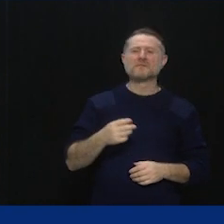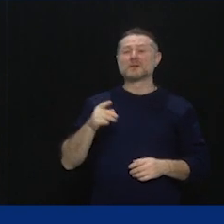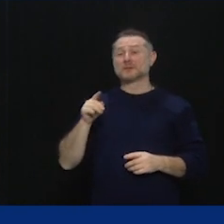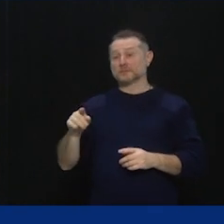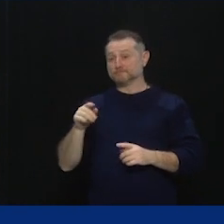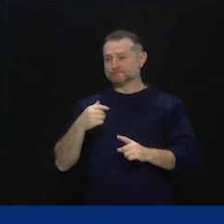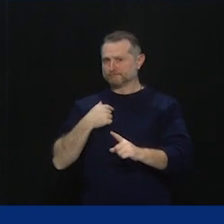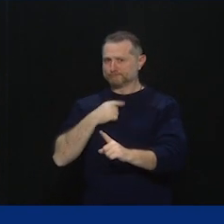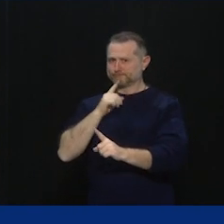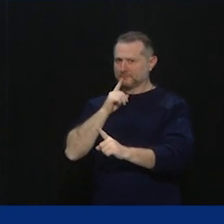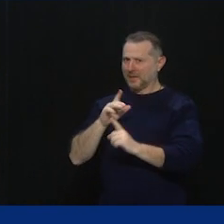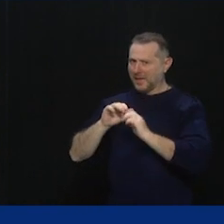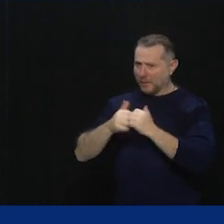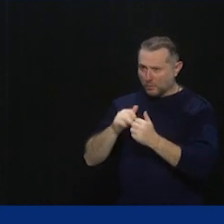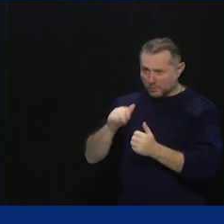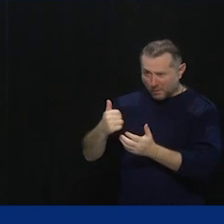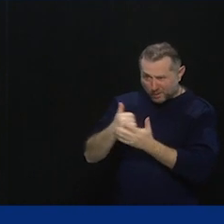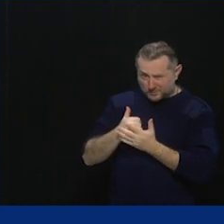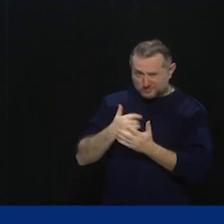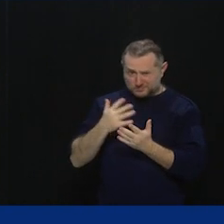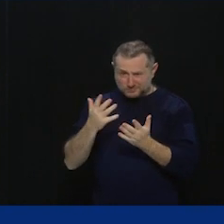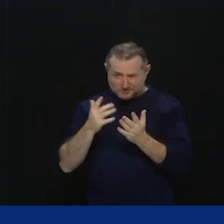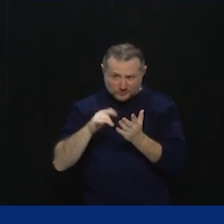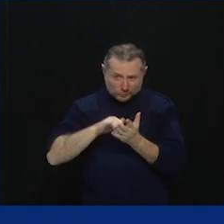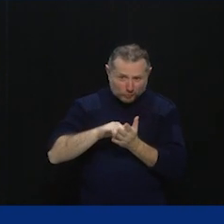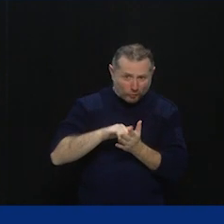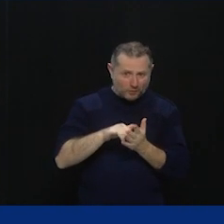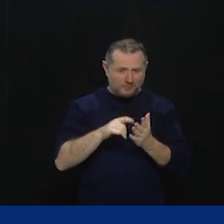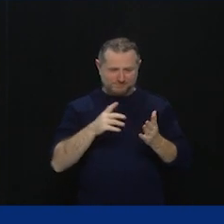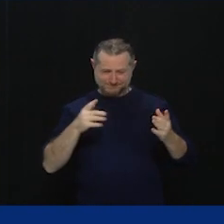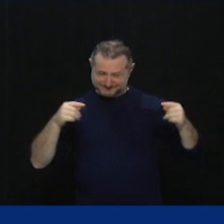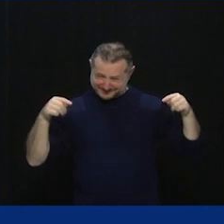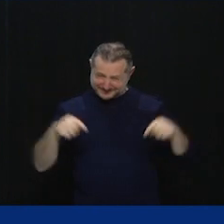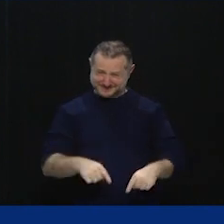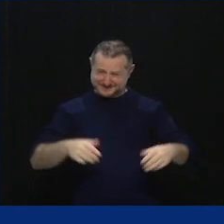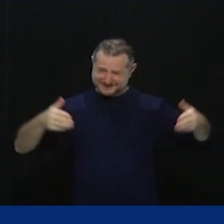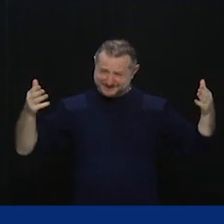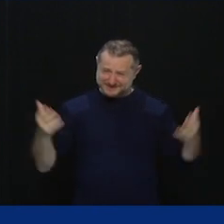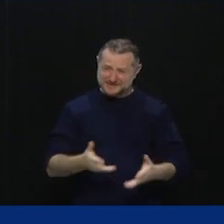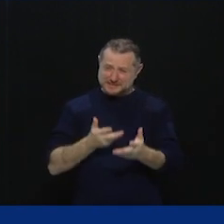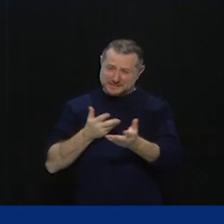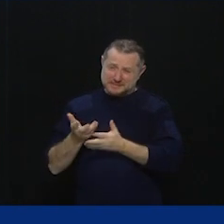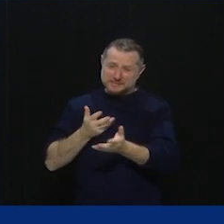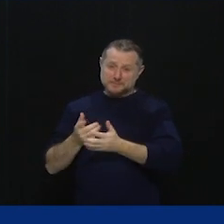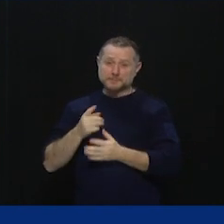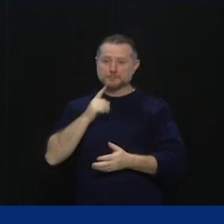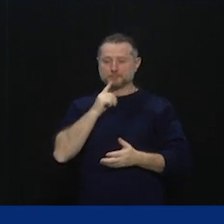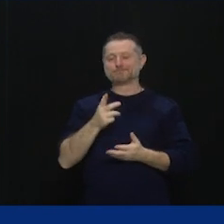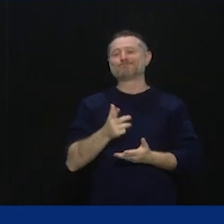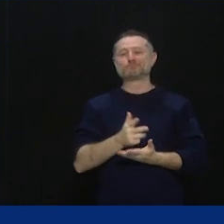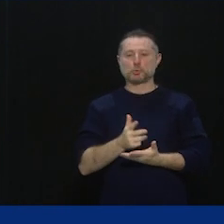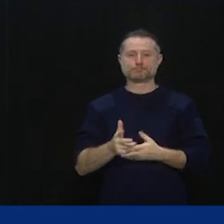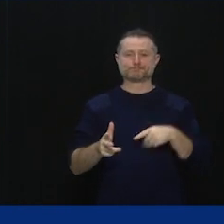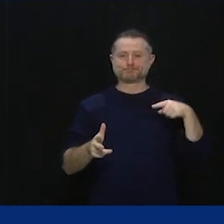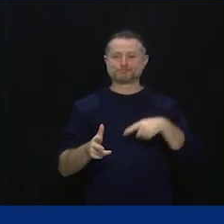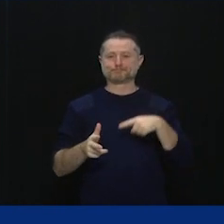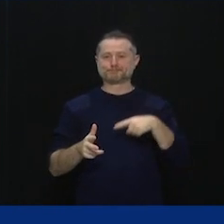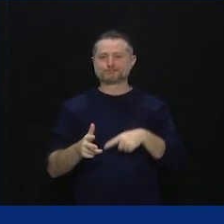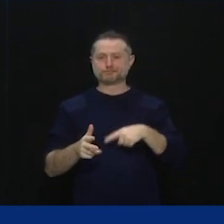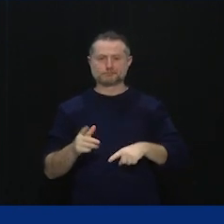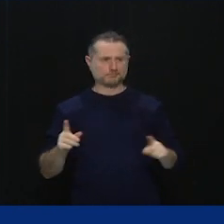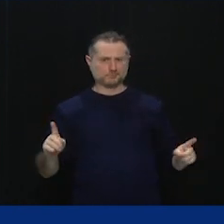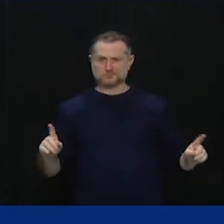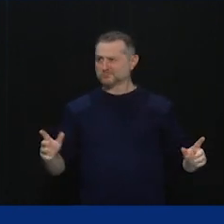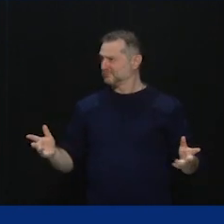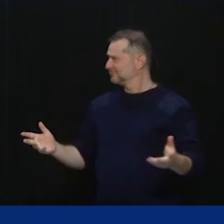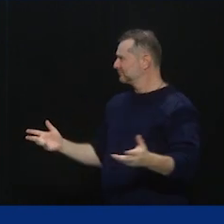line? And we said, parking. And everybody kind of looked like a puppy, like, what is that? Why parking? And we're